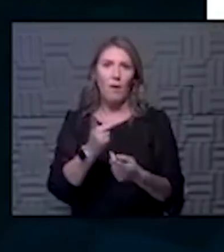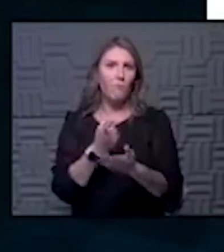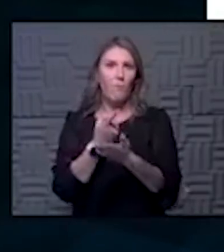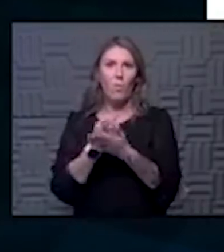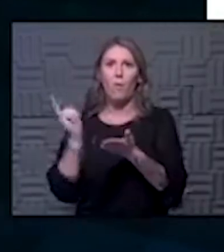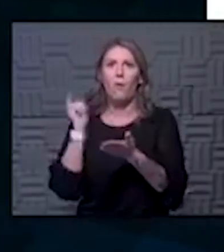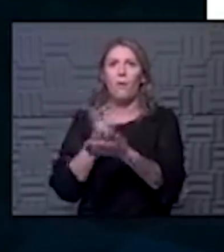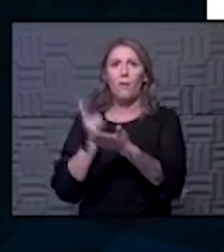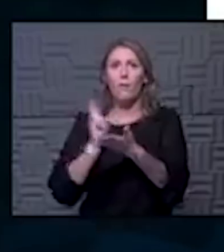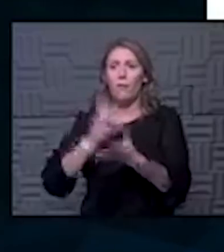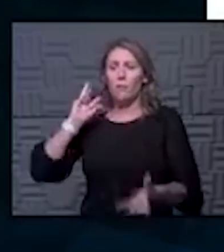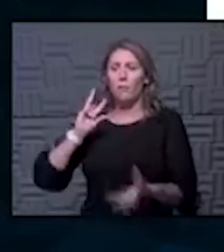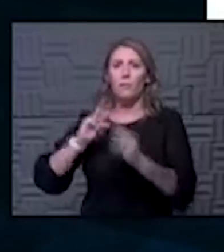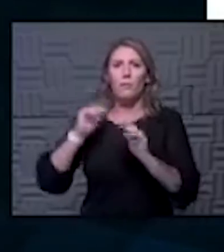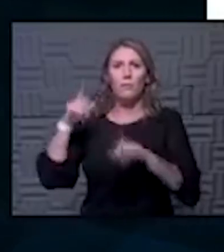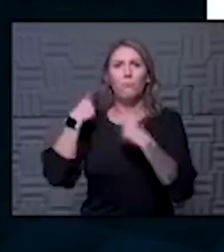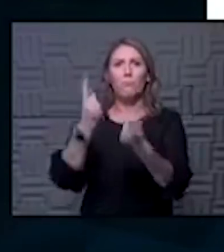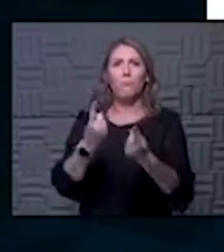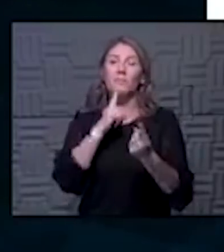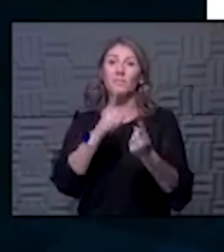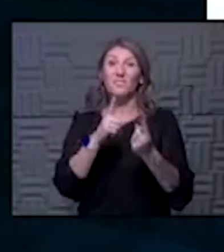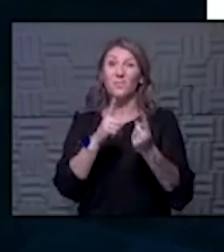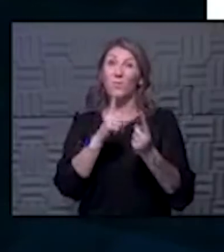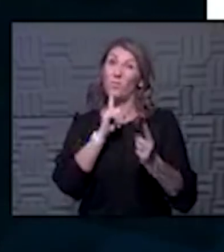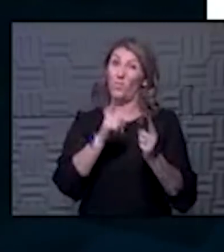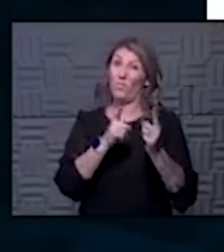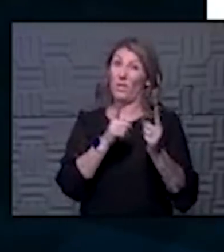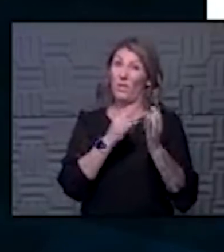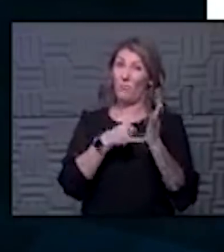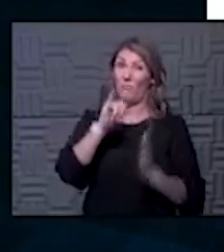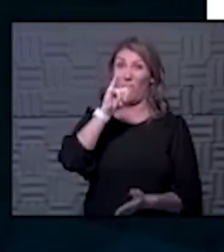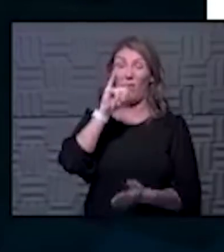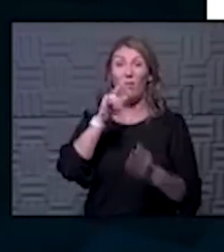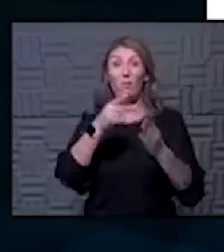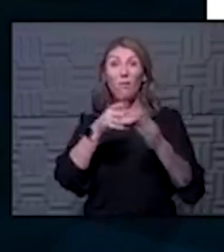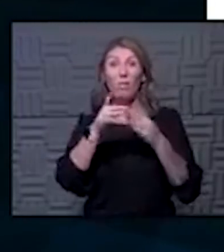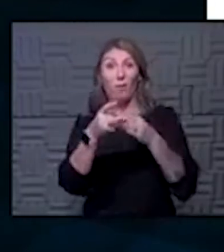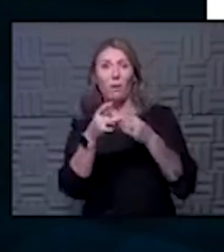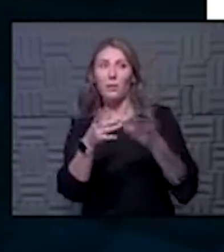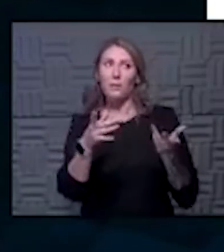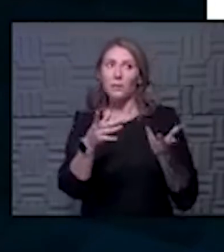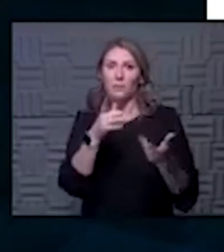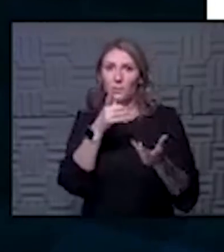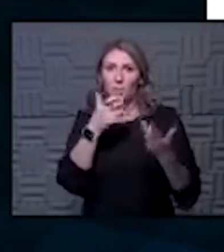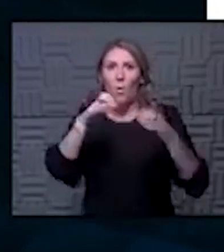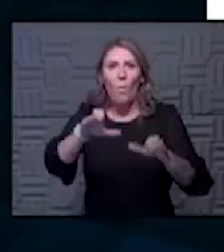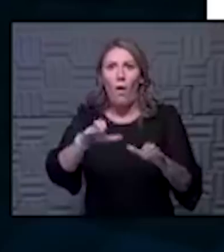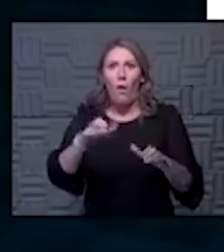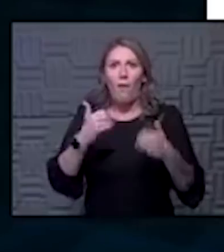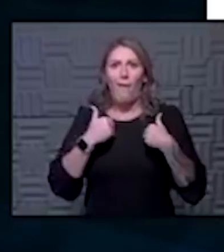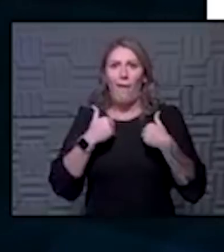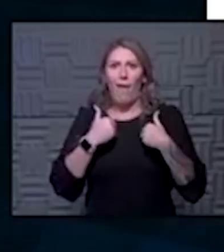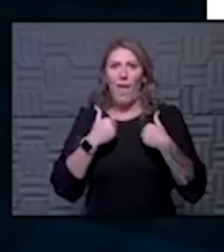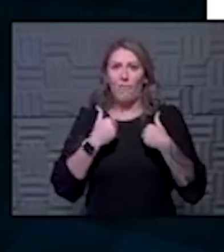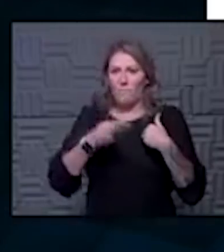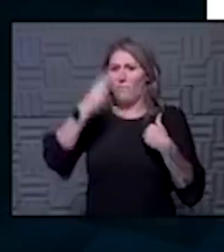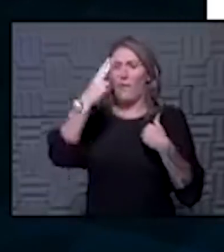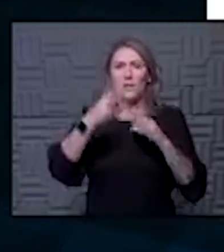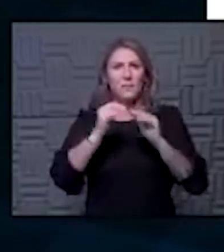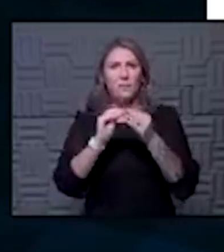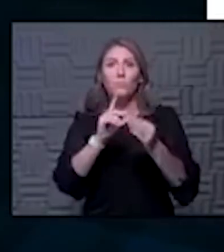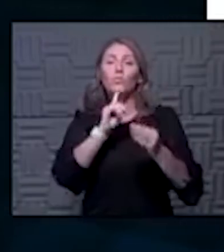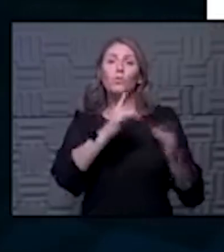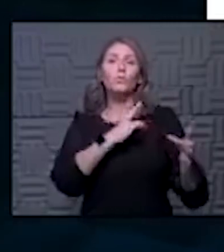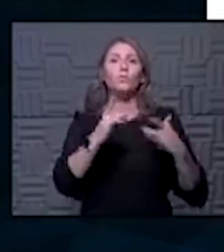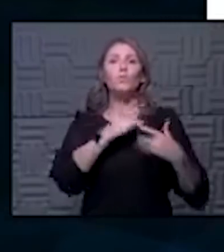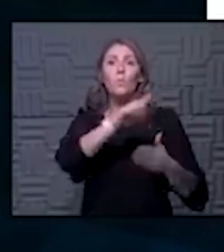and continues to definitely be leading in a race that you don't want to be out front, there's concern really across the entire nation